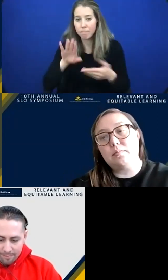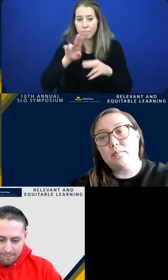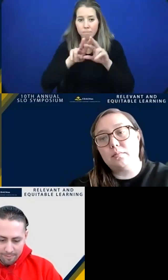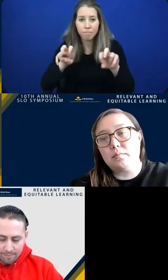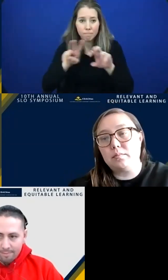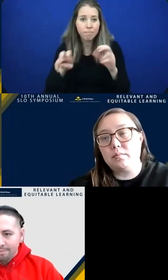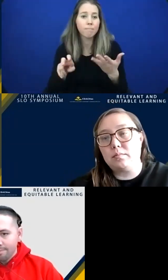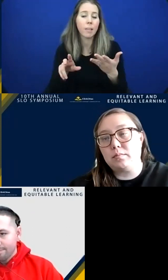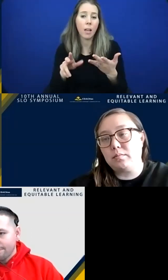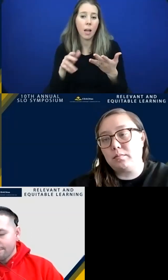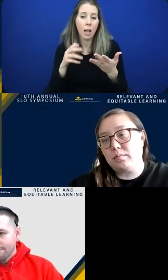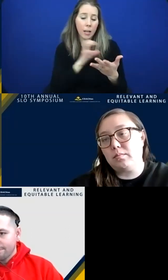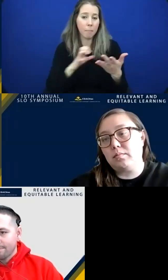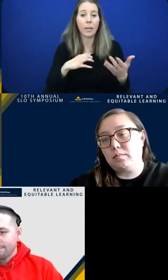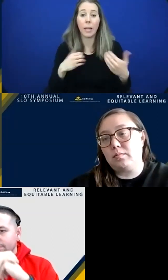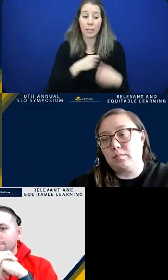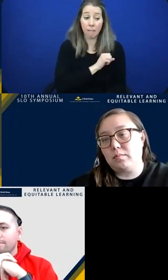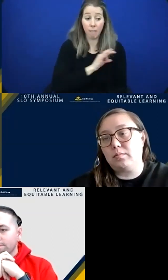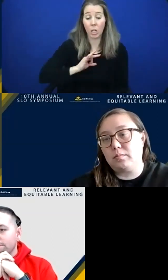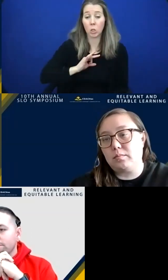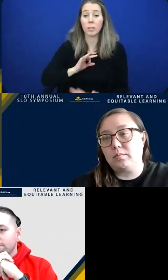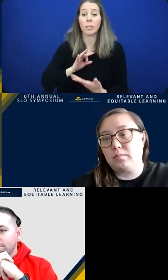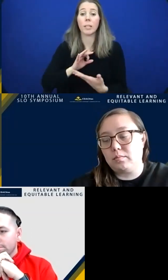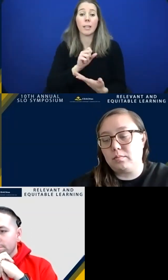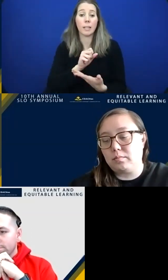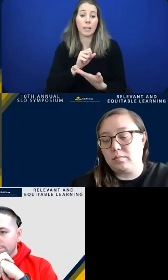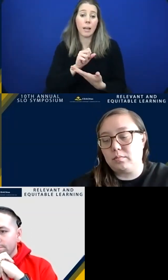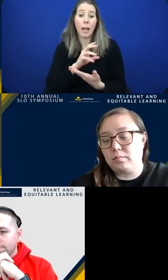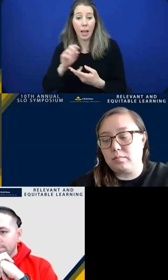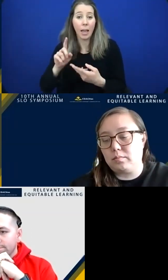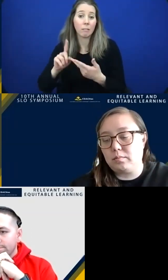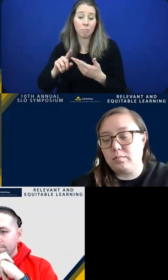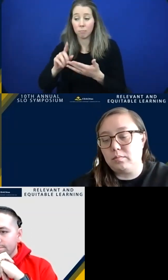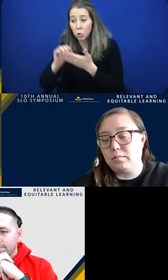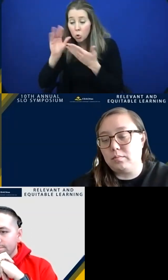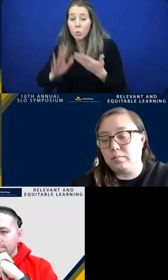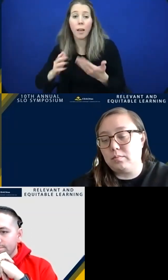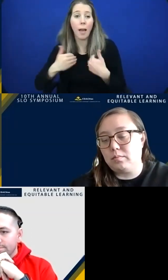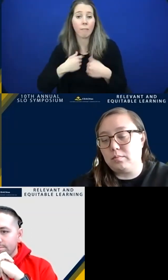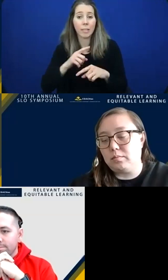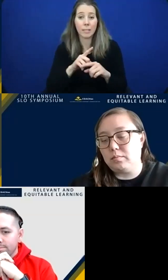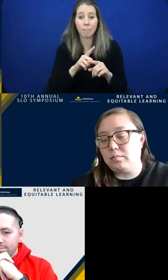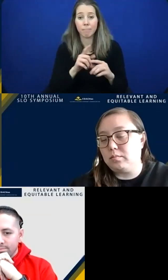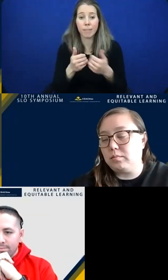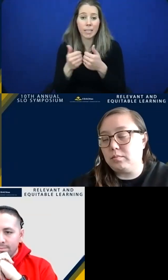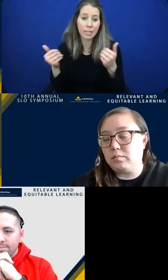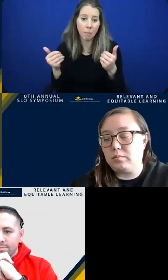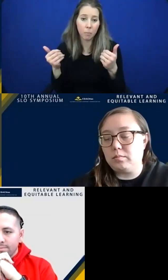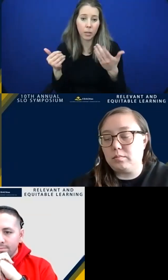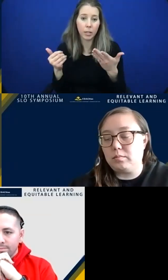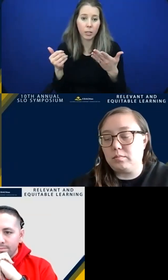committee has faculty and staff as part of it, and students. And then we have a separate